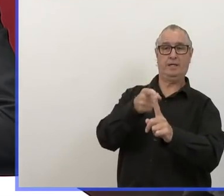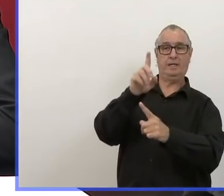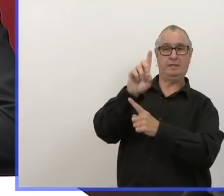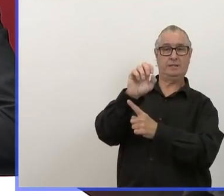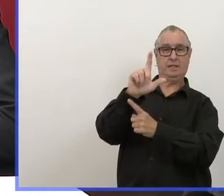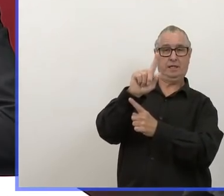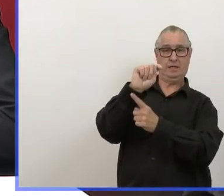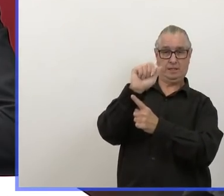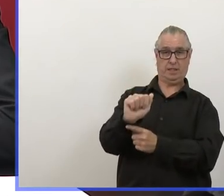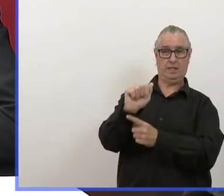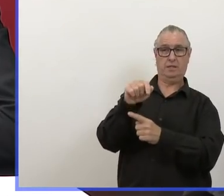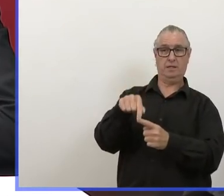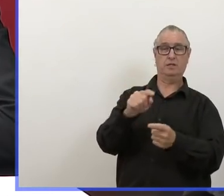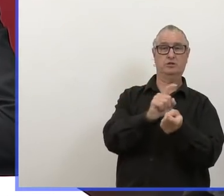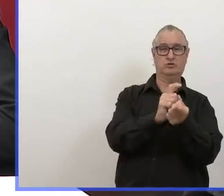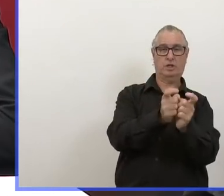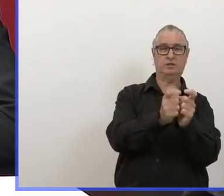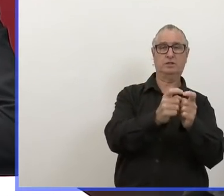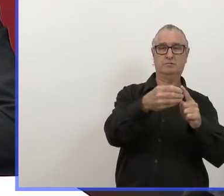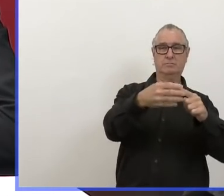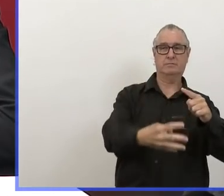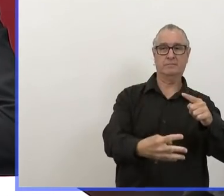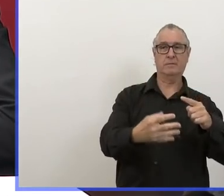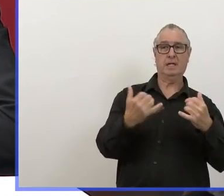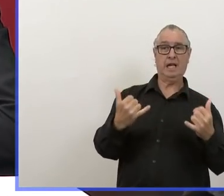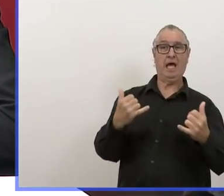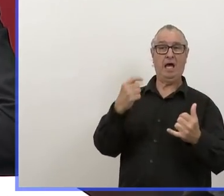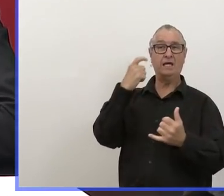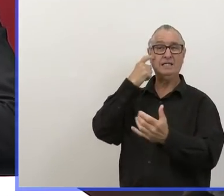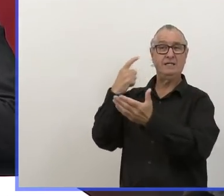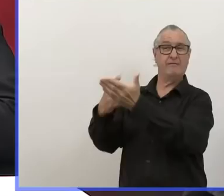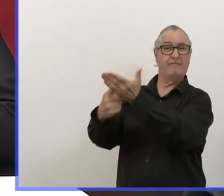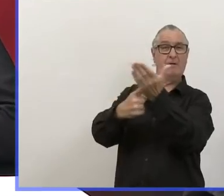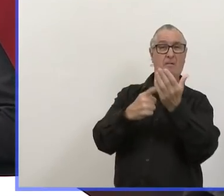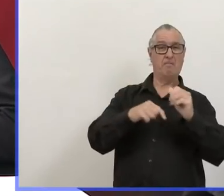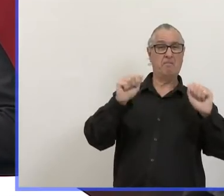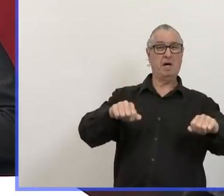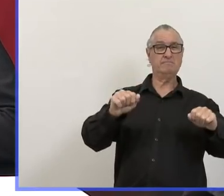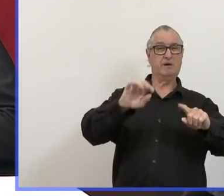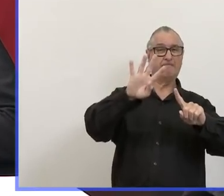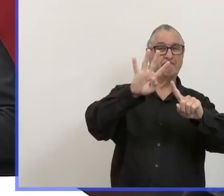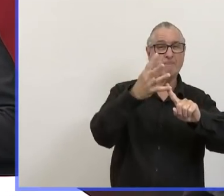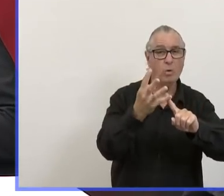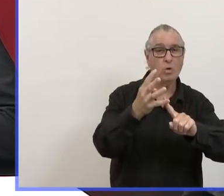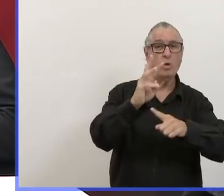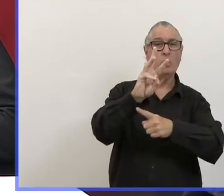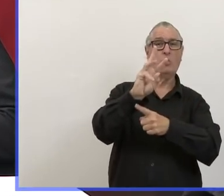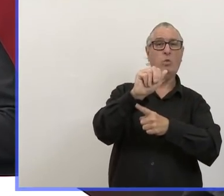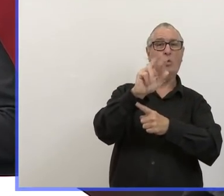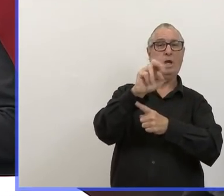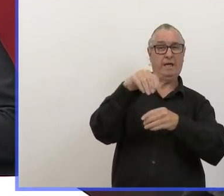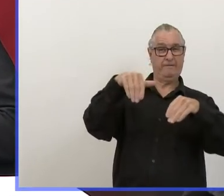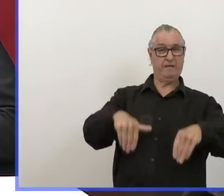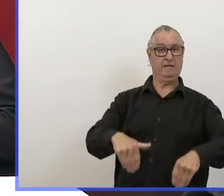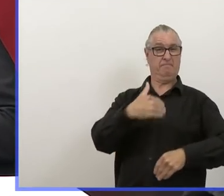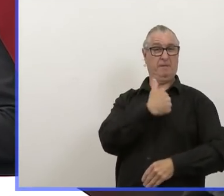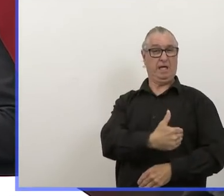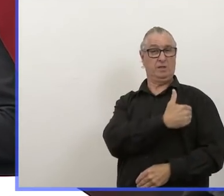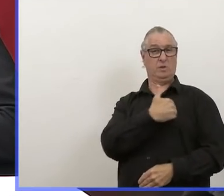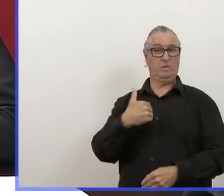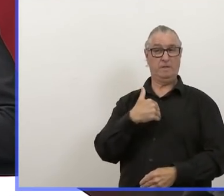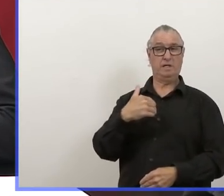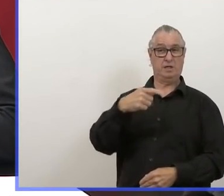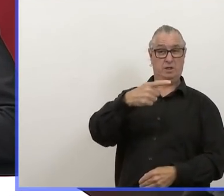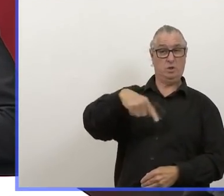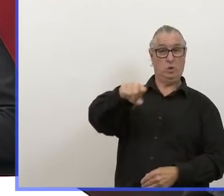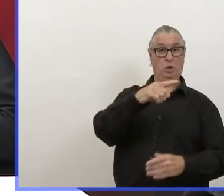fourth wave. Is the province concerned about a fourth wave here? From a public health perspective, we're always worried